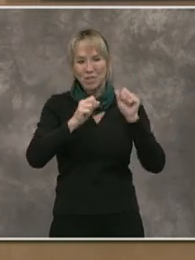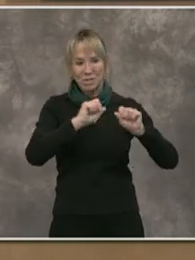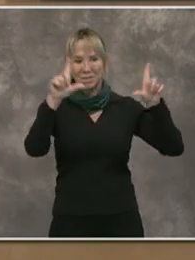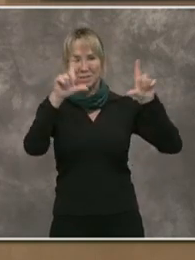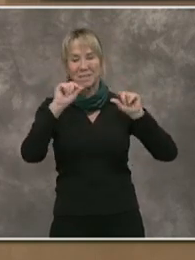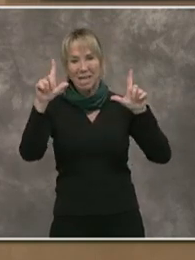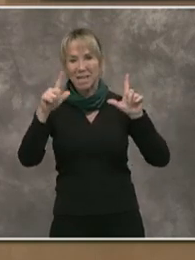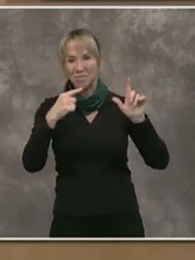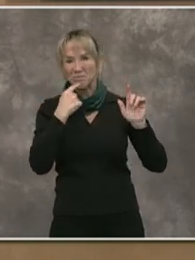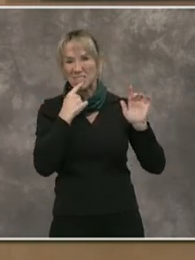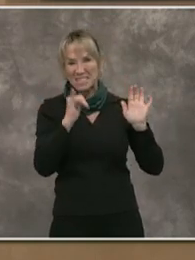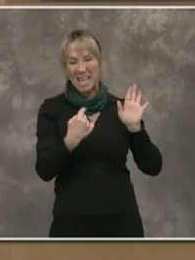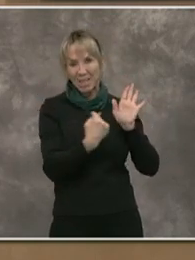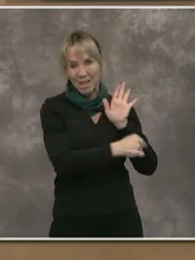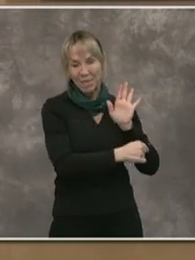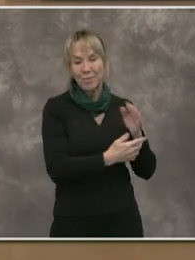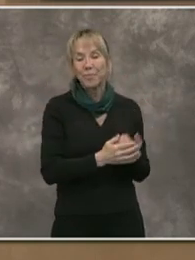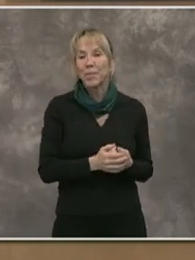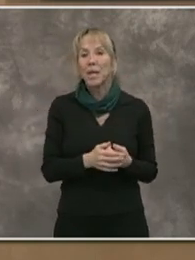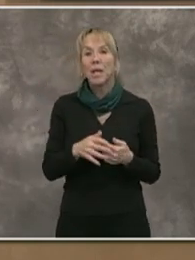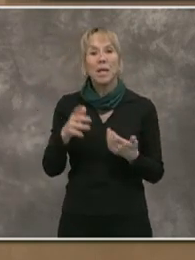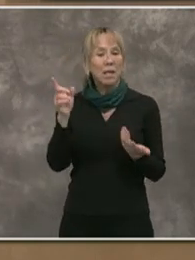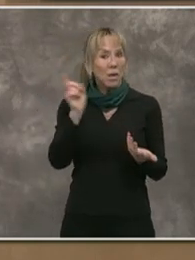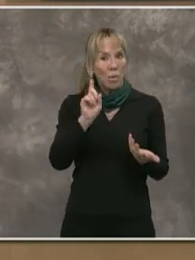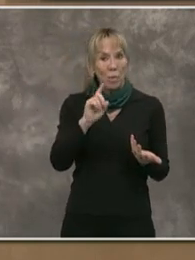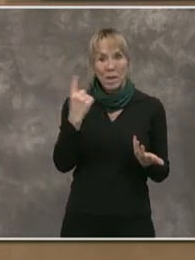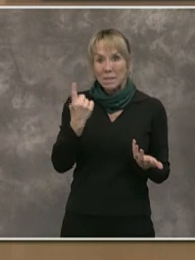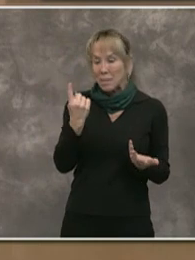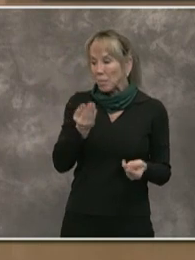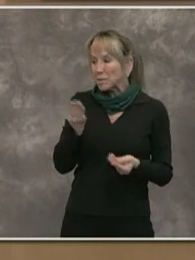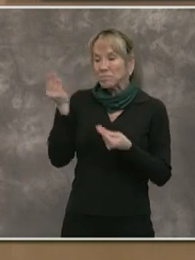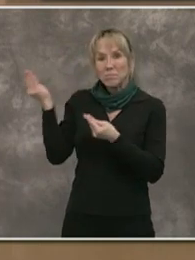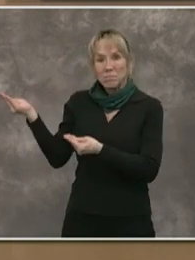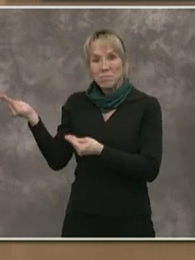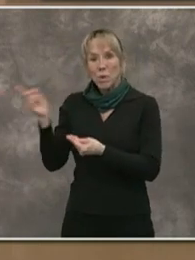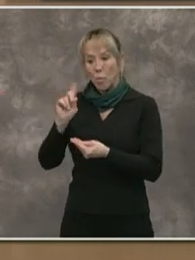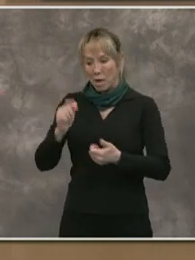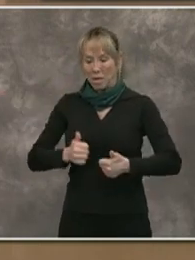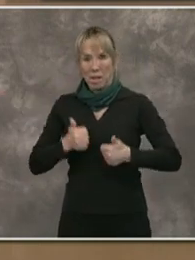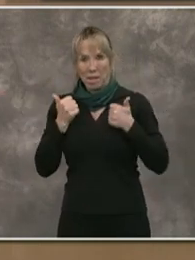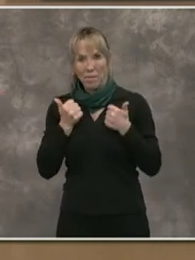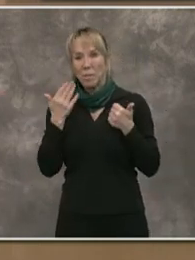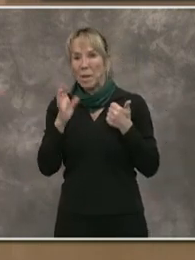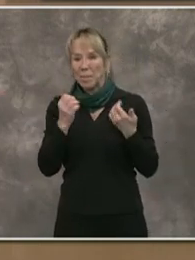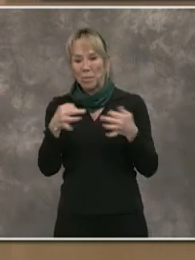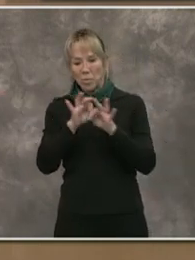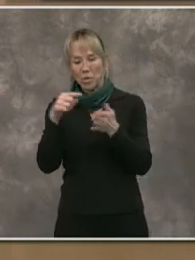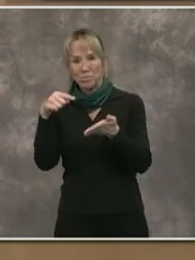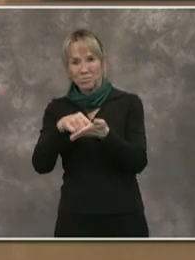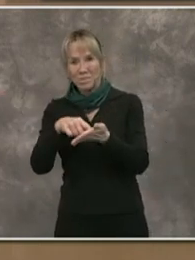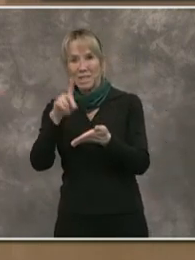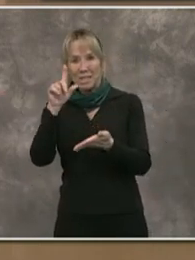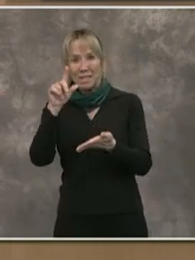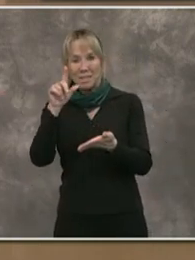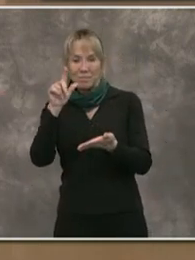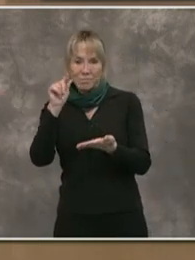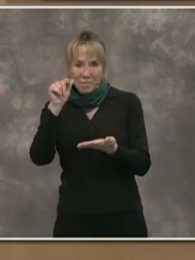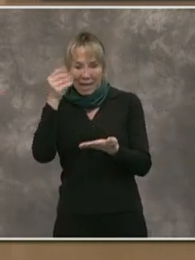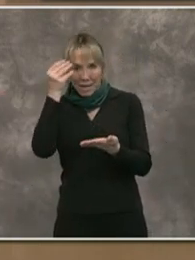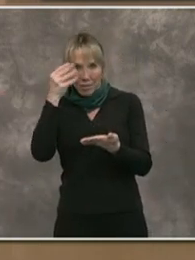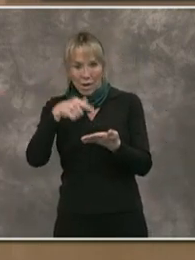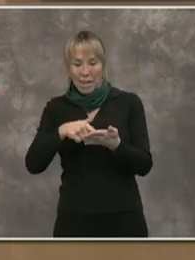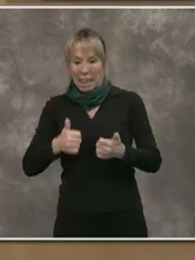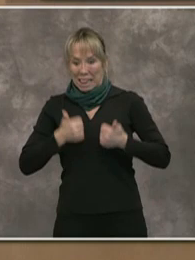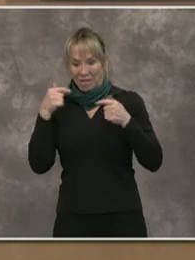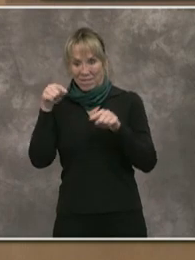somebody reports their residence often can be one of those data points, because they may be reporting where they happen to be living right now this second,